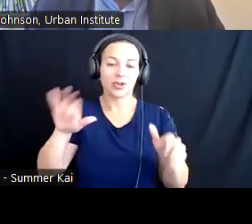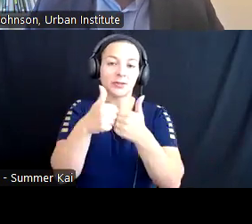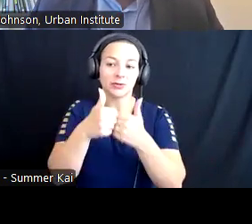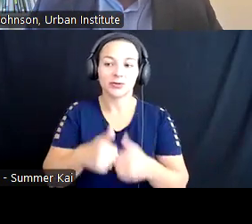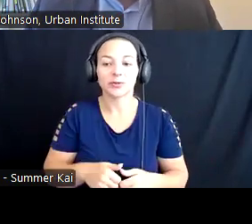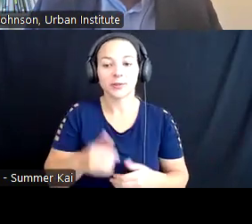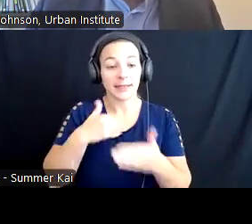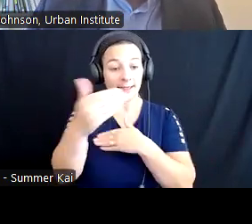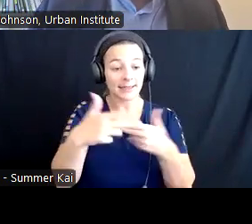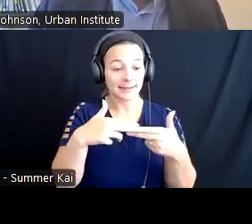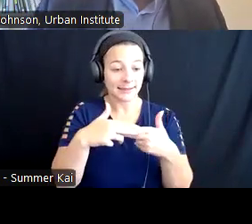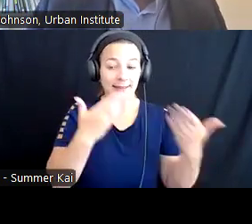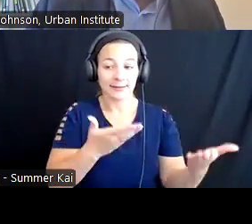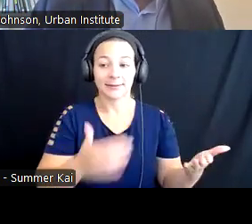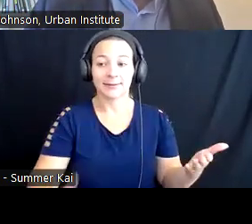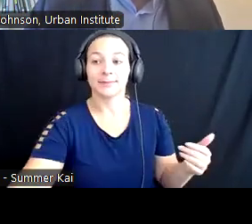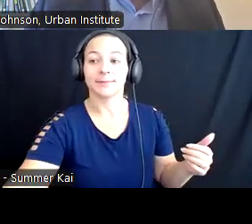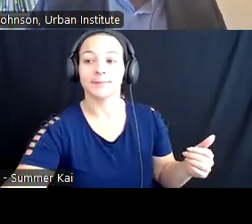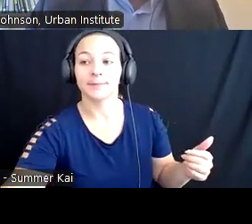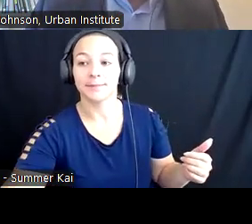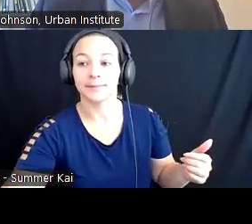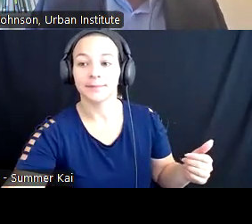which is that